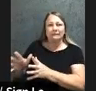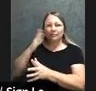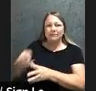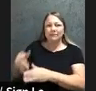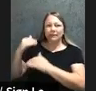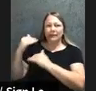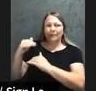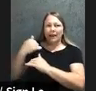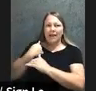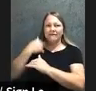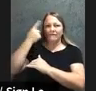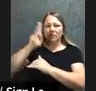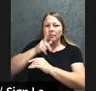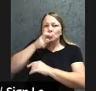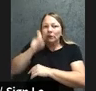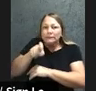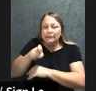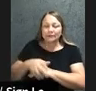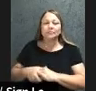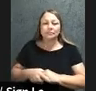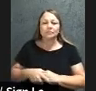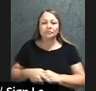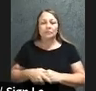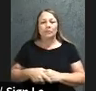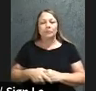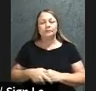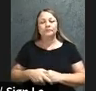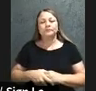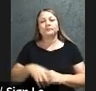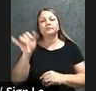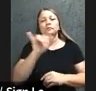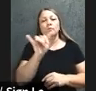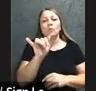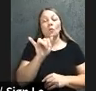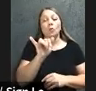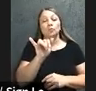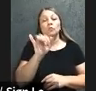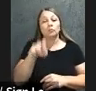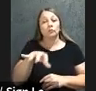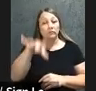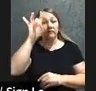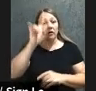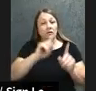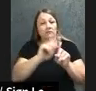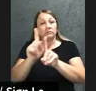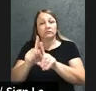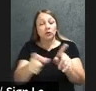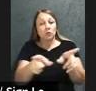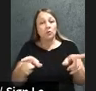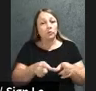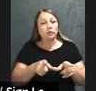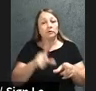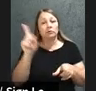there. So you can find those at that link, but you can also find locations where you can go to get tested for